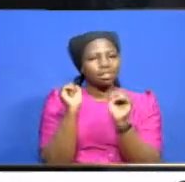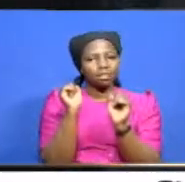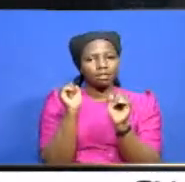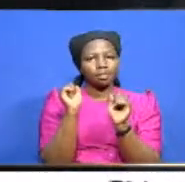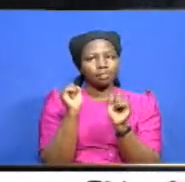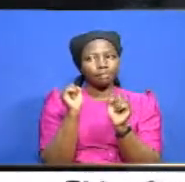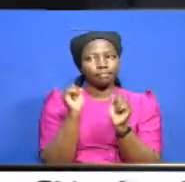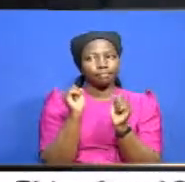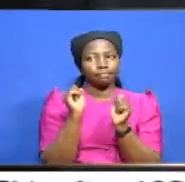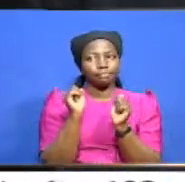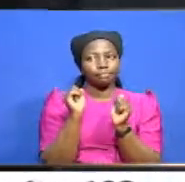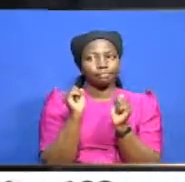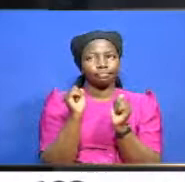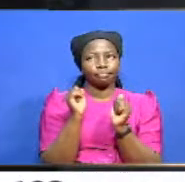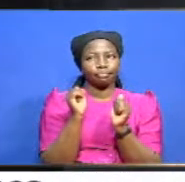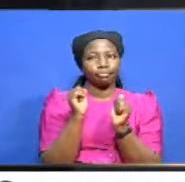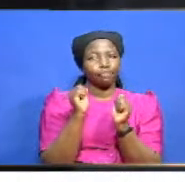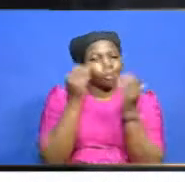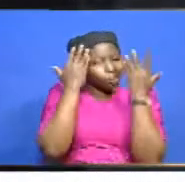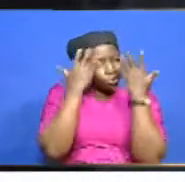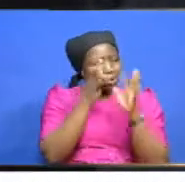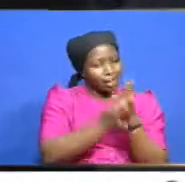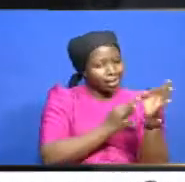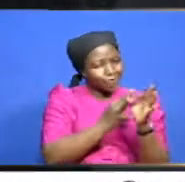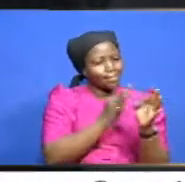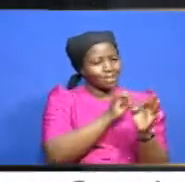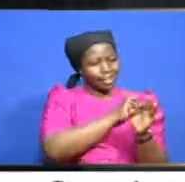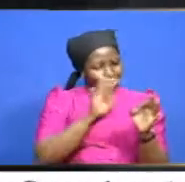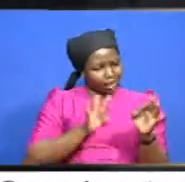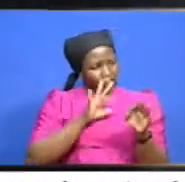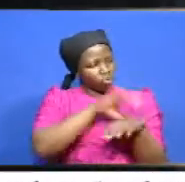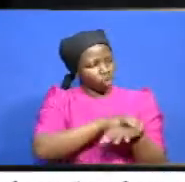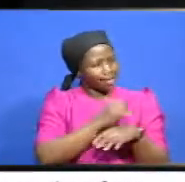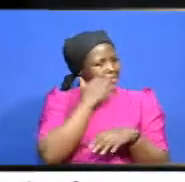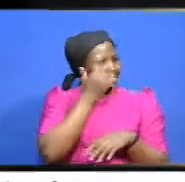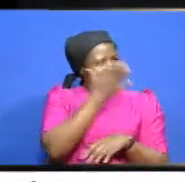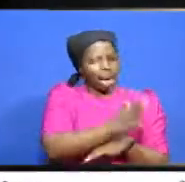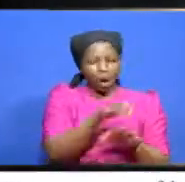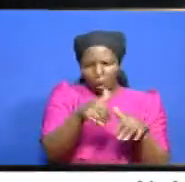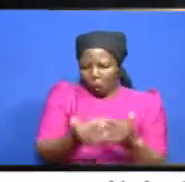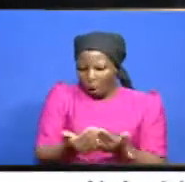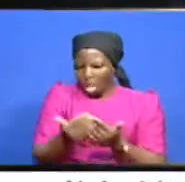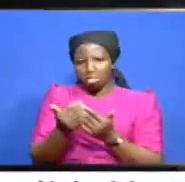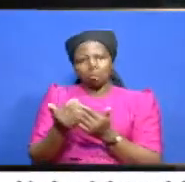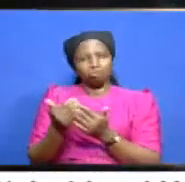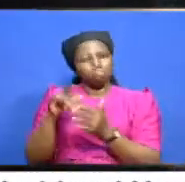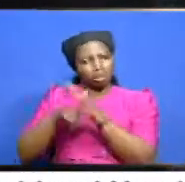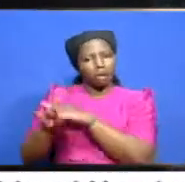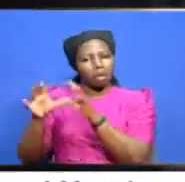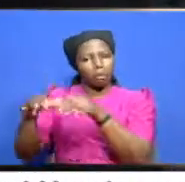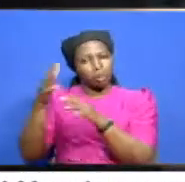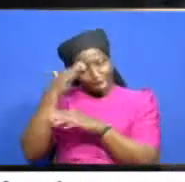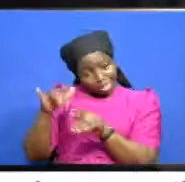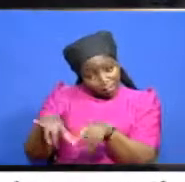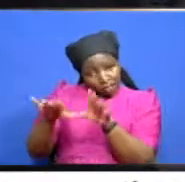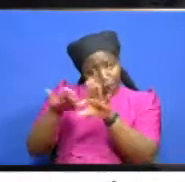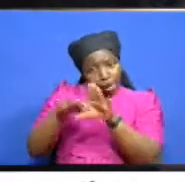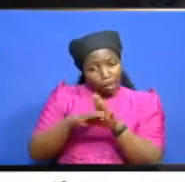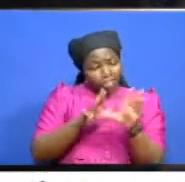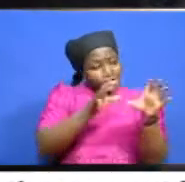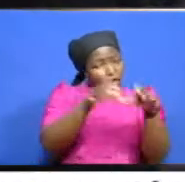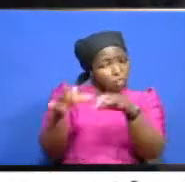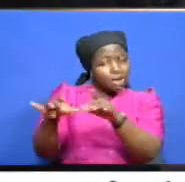the infection here or in the community where they come from, because they are members of the community like everybody else. So let me take